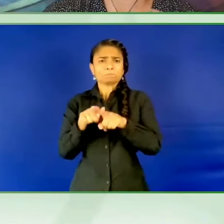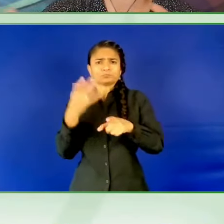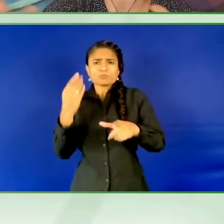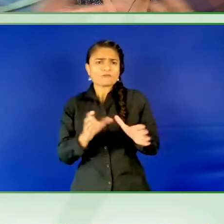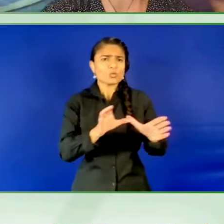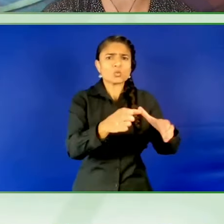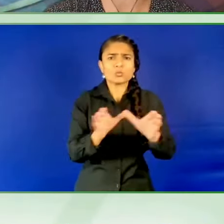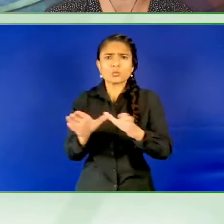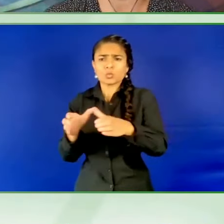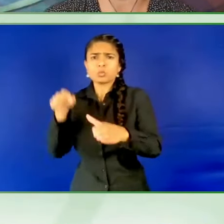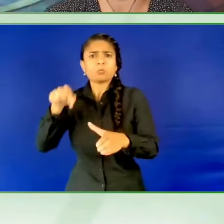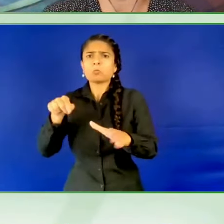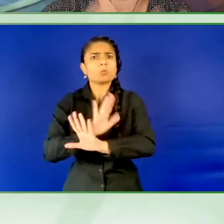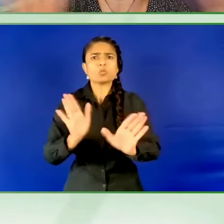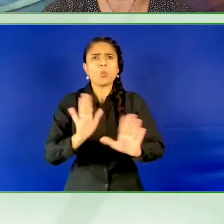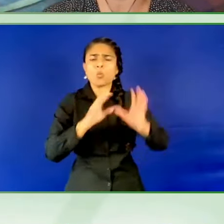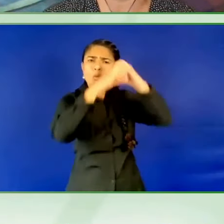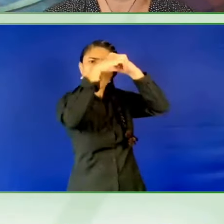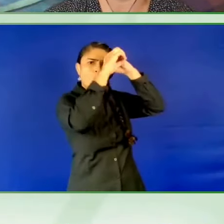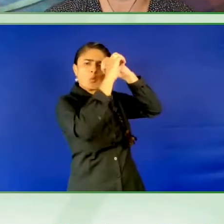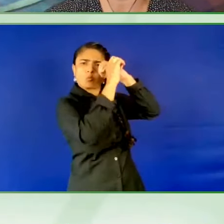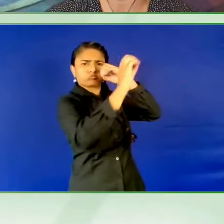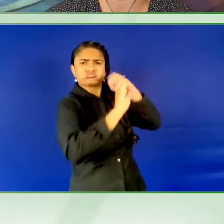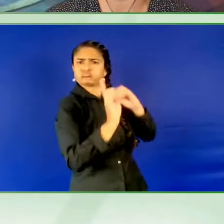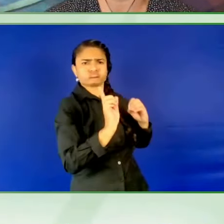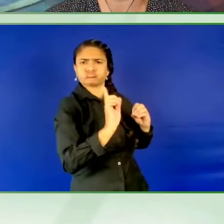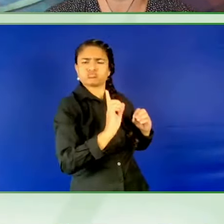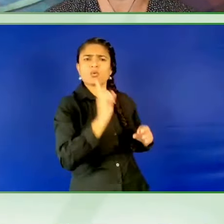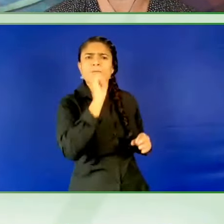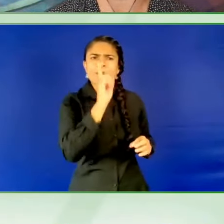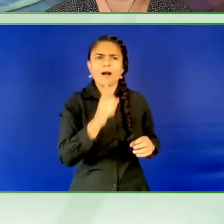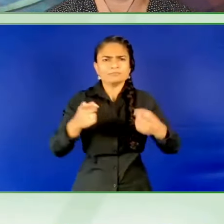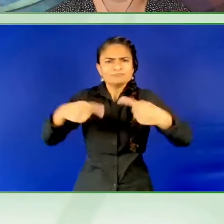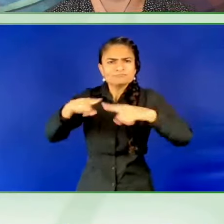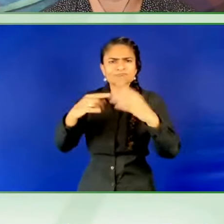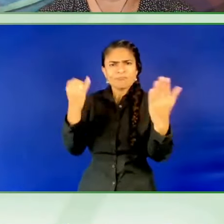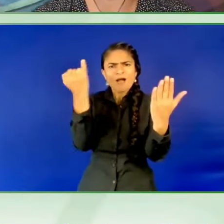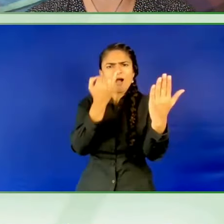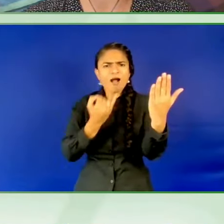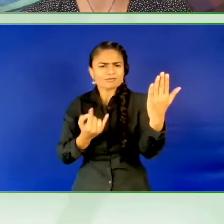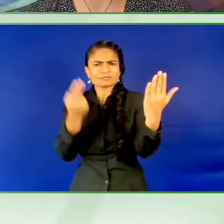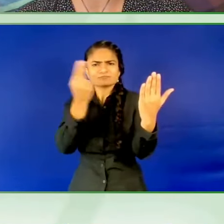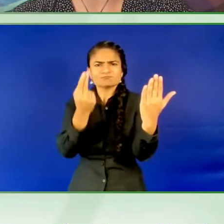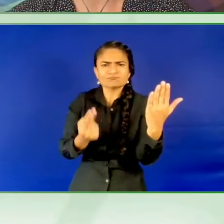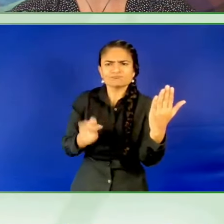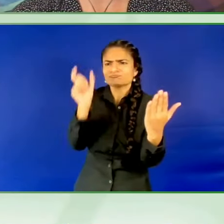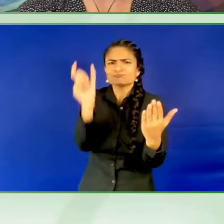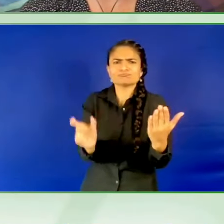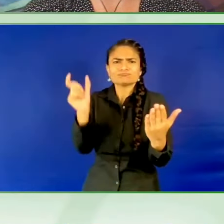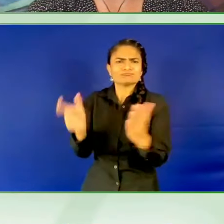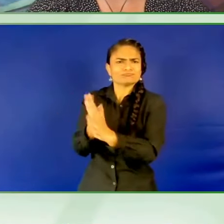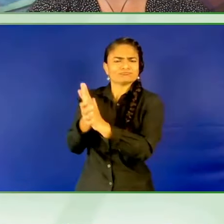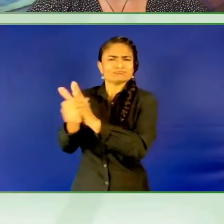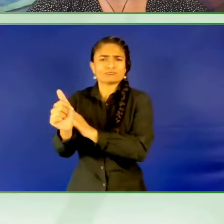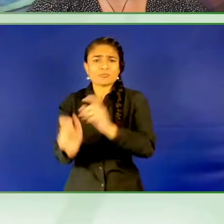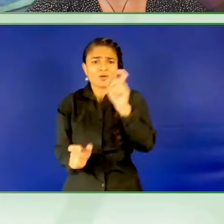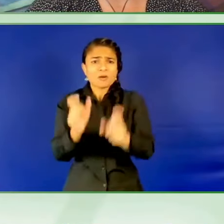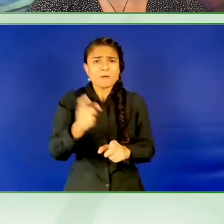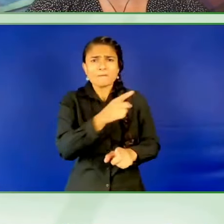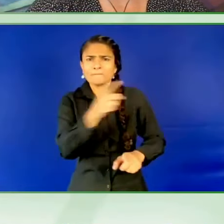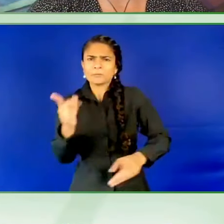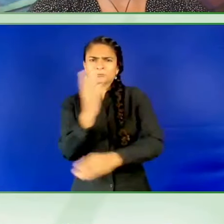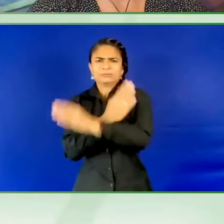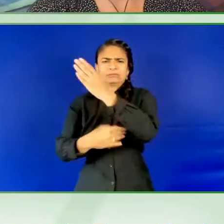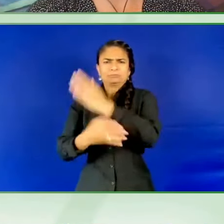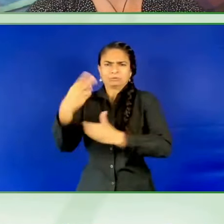from the social sciences, from everywhere. It's very diverse, the group. I'm really happy to say that all of us are